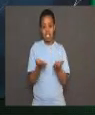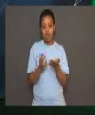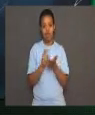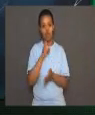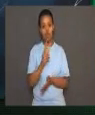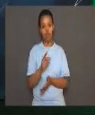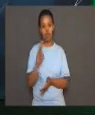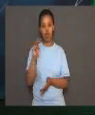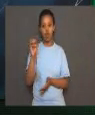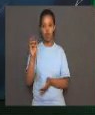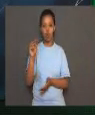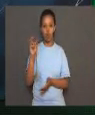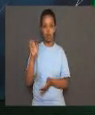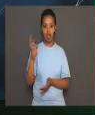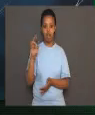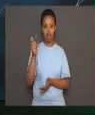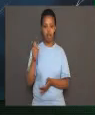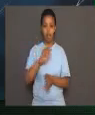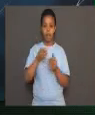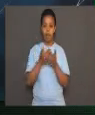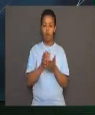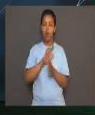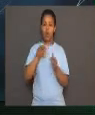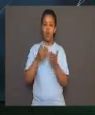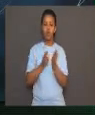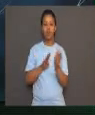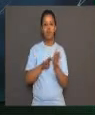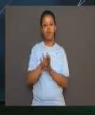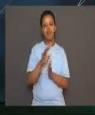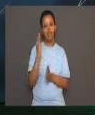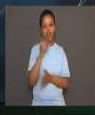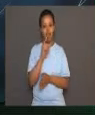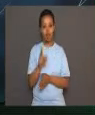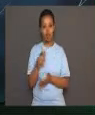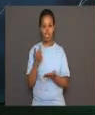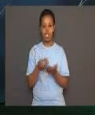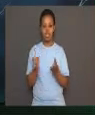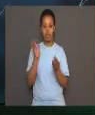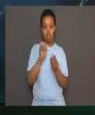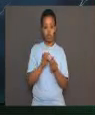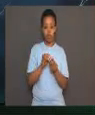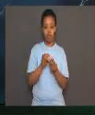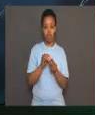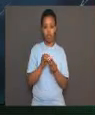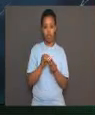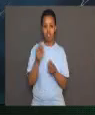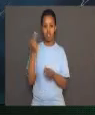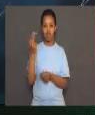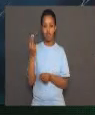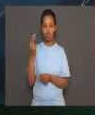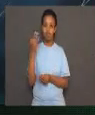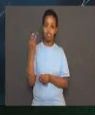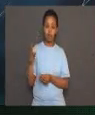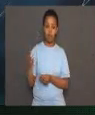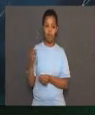Monera includes all bacteria as well as blue-green algae, which